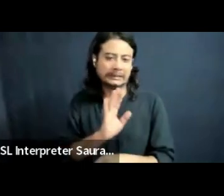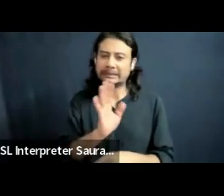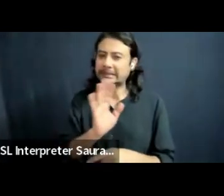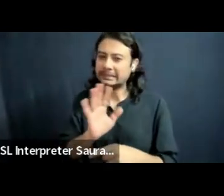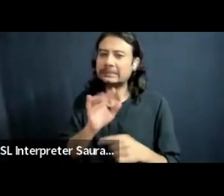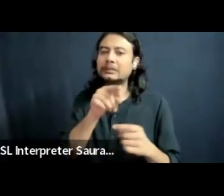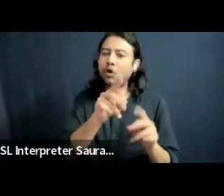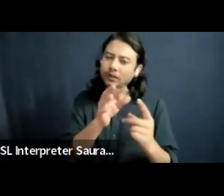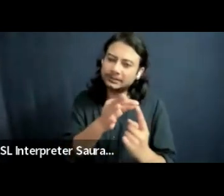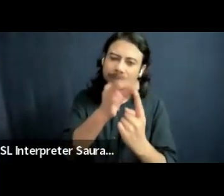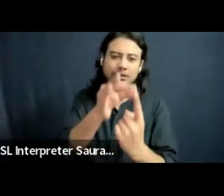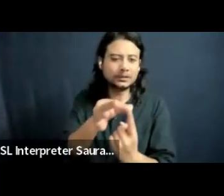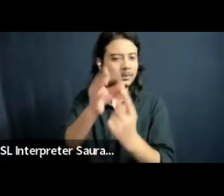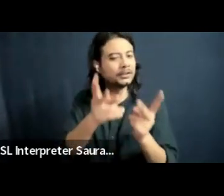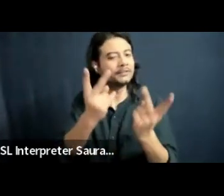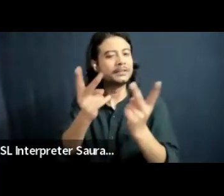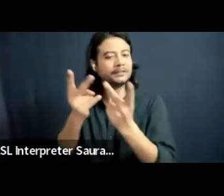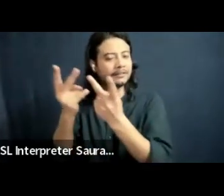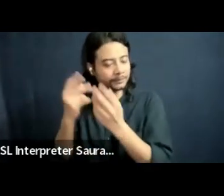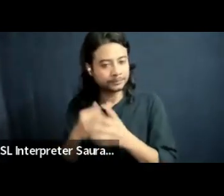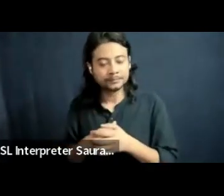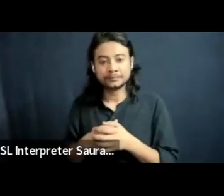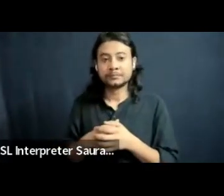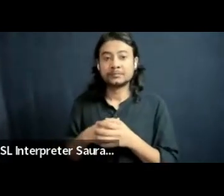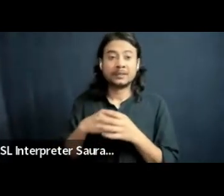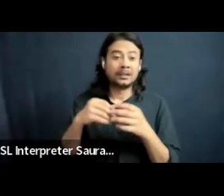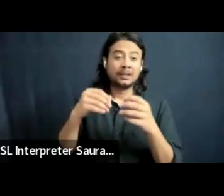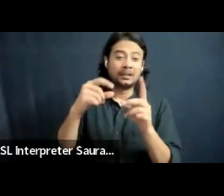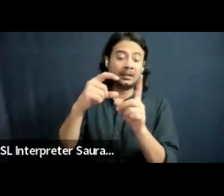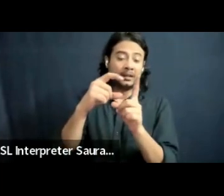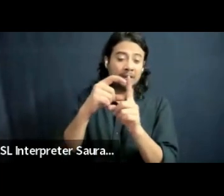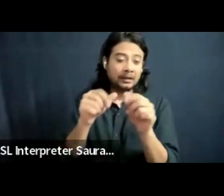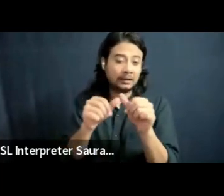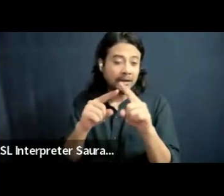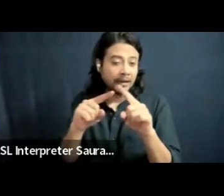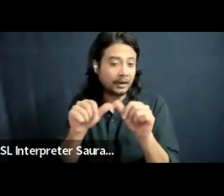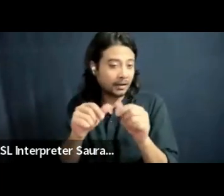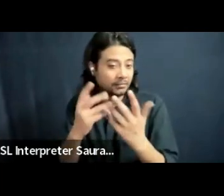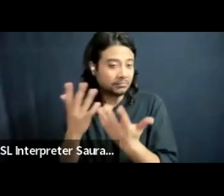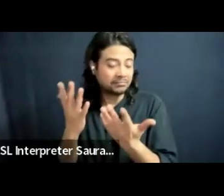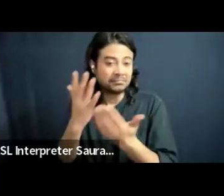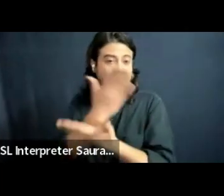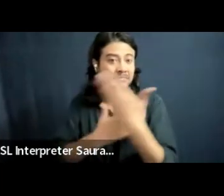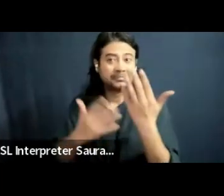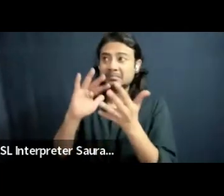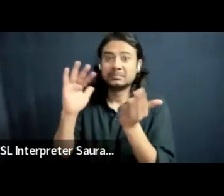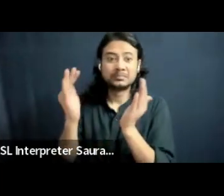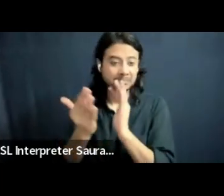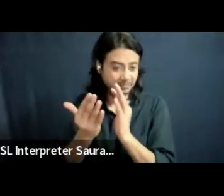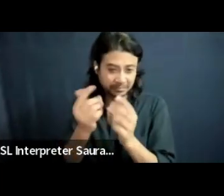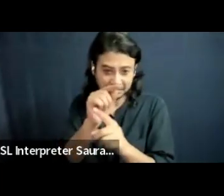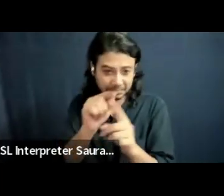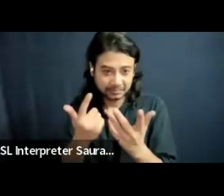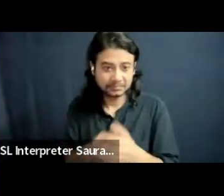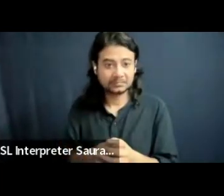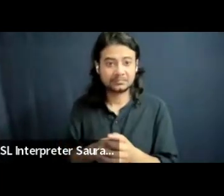numbers in terms of the prevalence around the world, according to the World Health Organization, 15% of